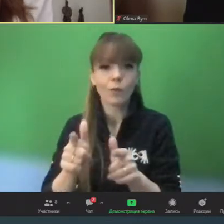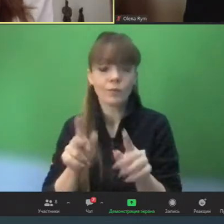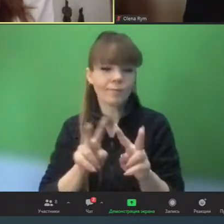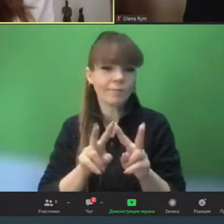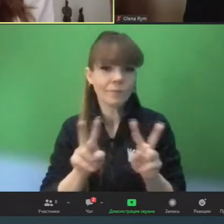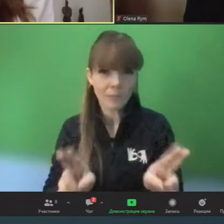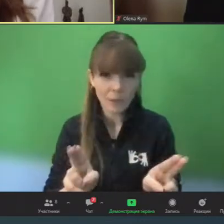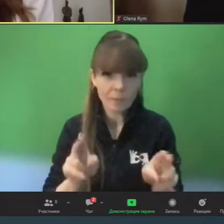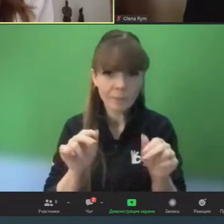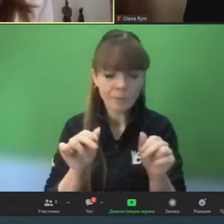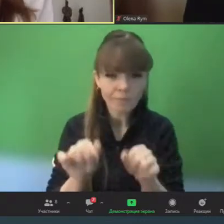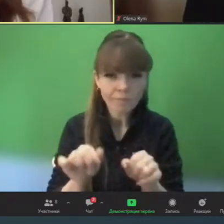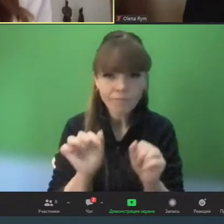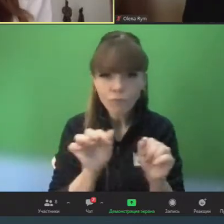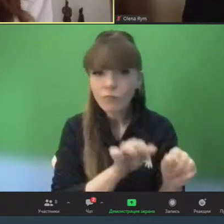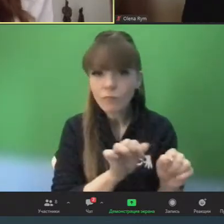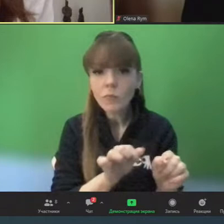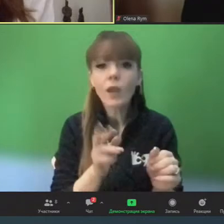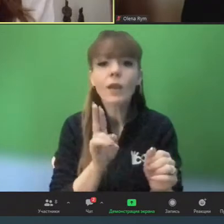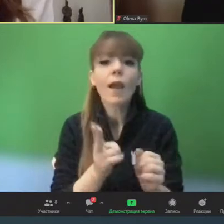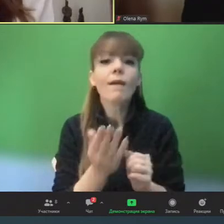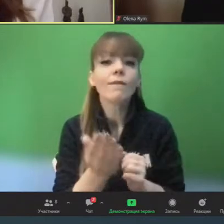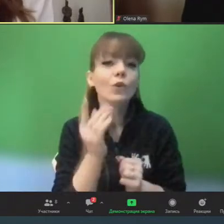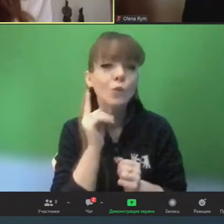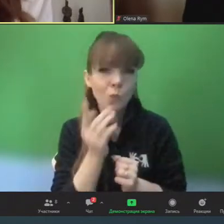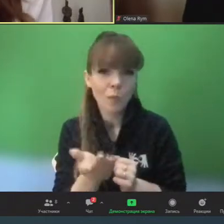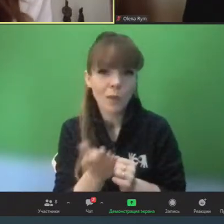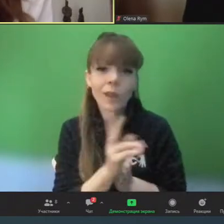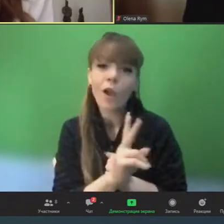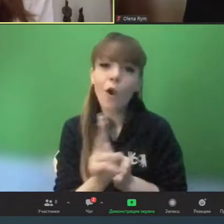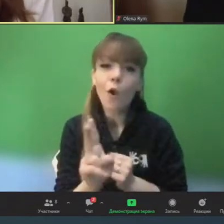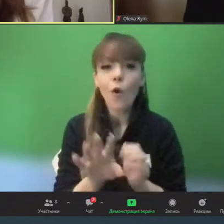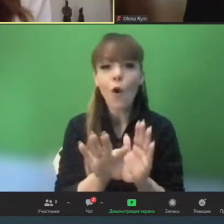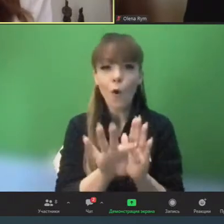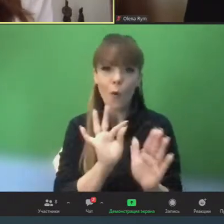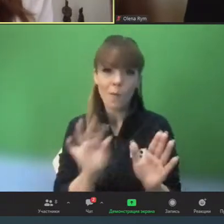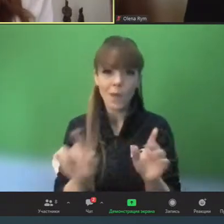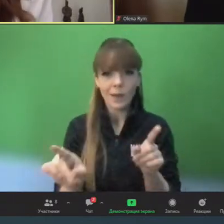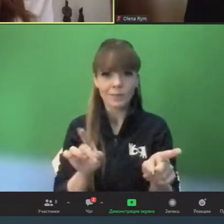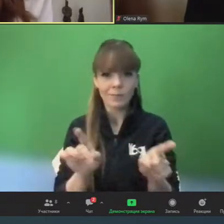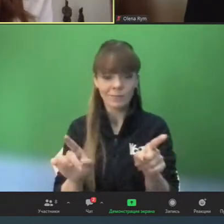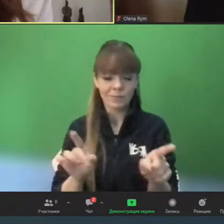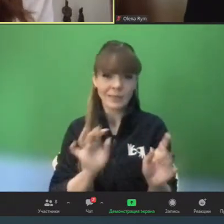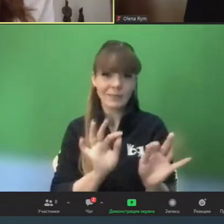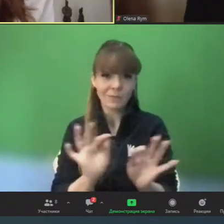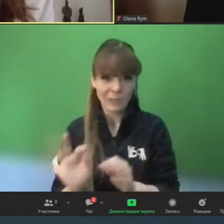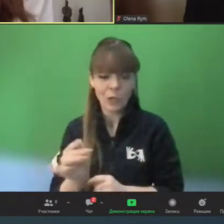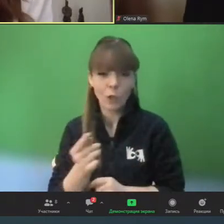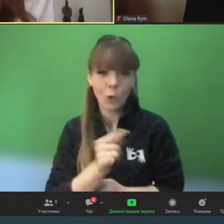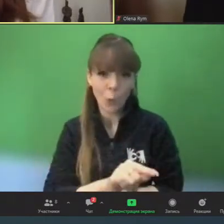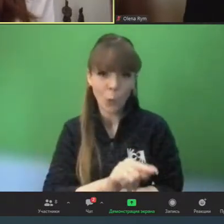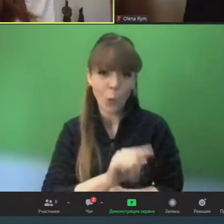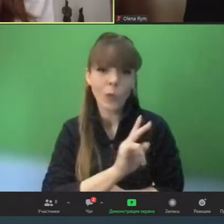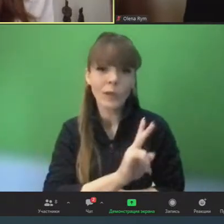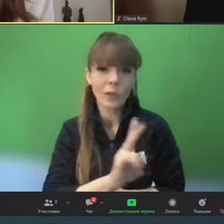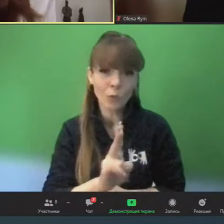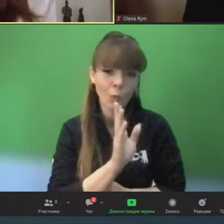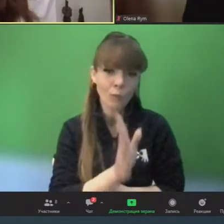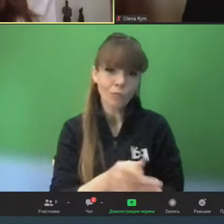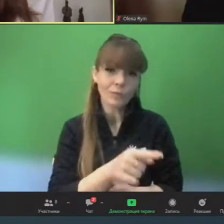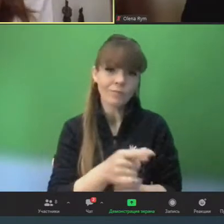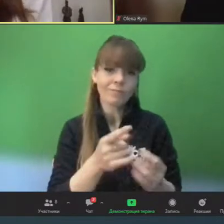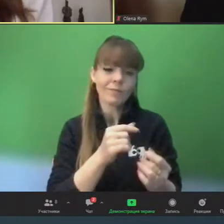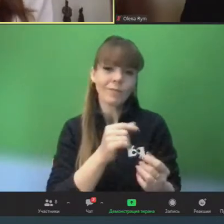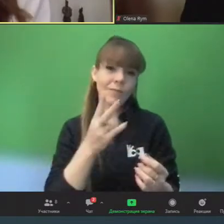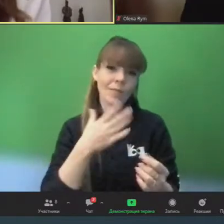competencies to be employed for a vacant job. It's easy to imagine who will be selected by the employer. Of